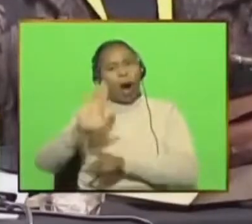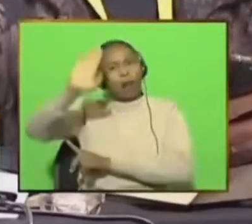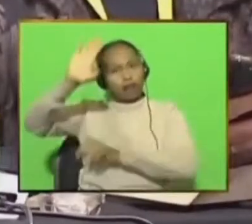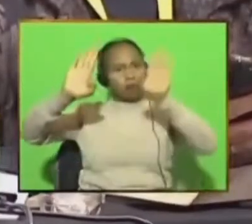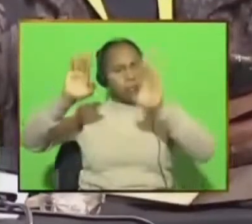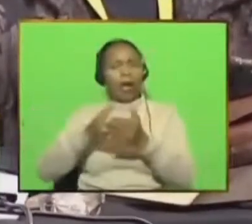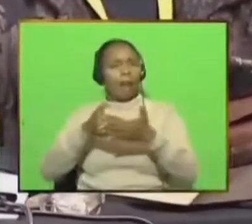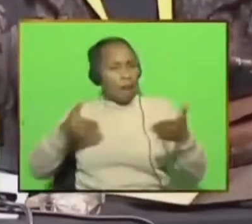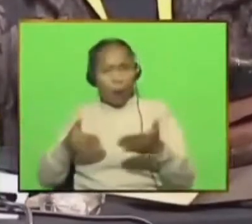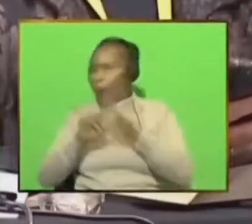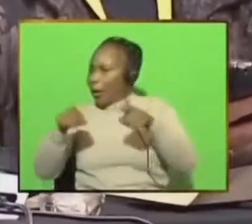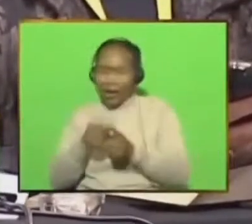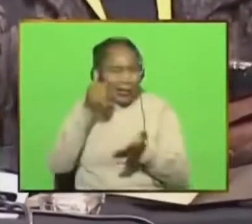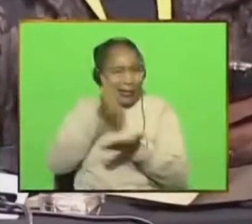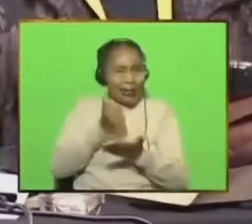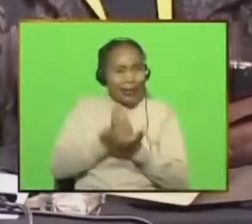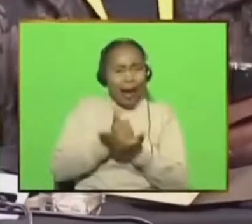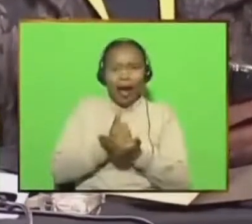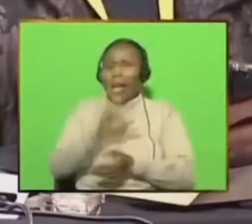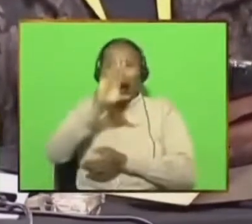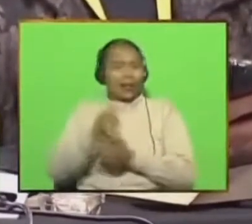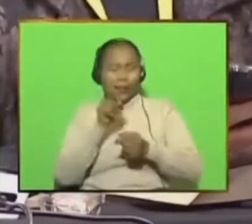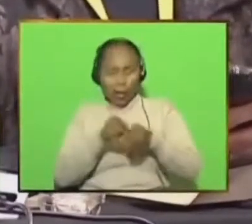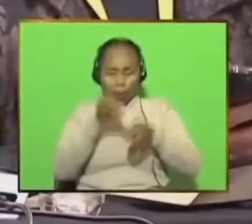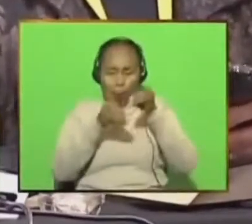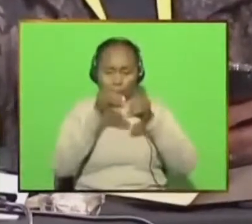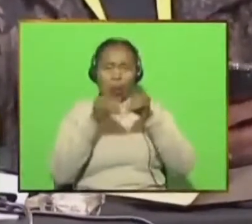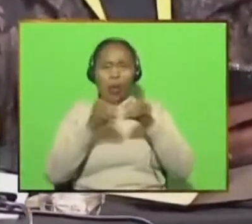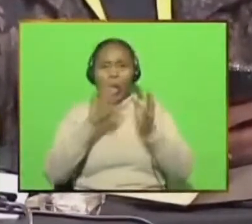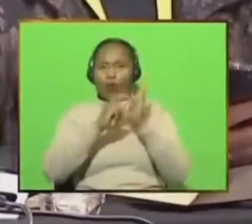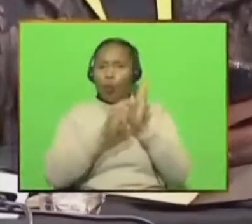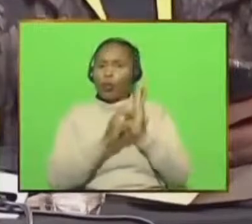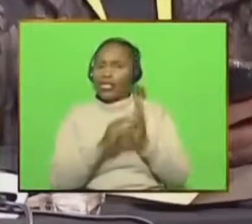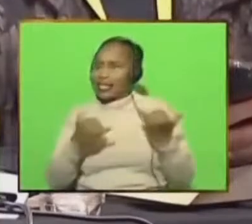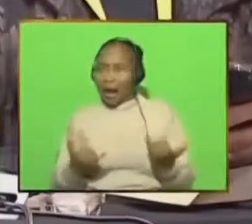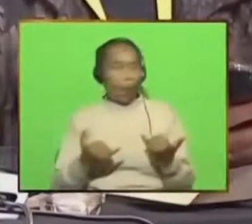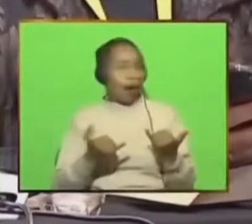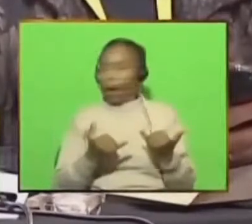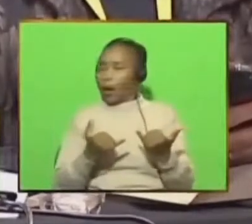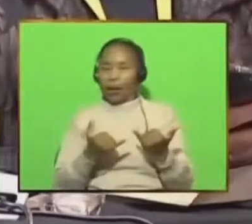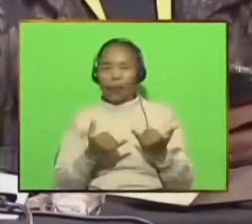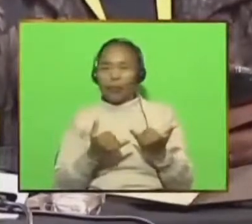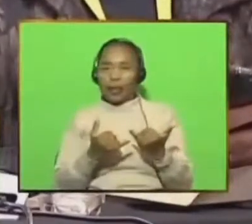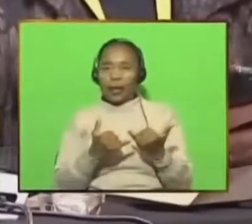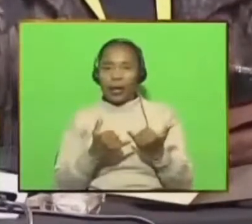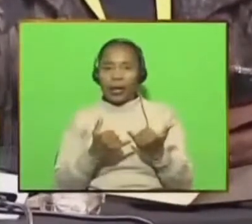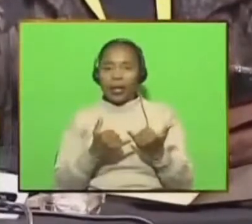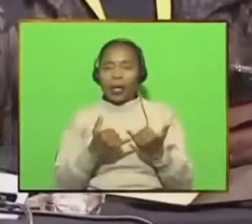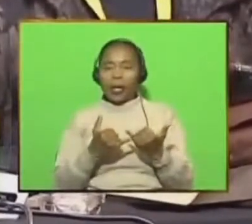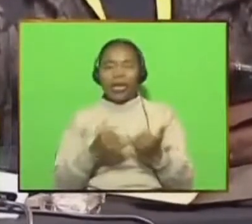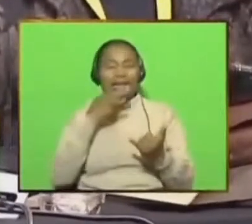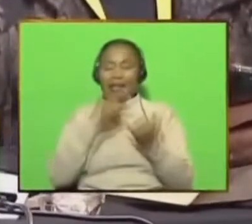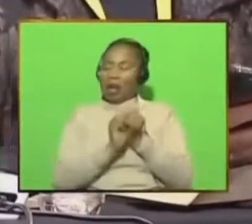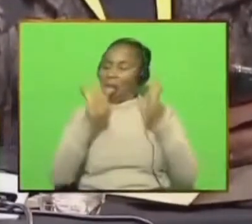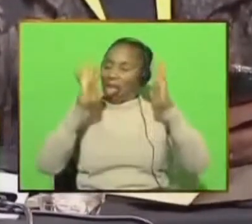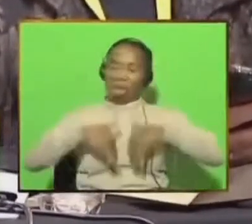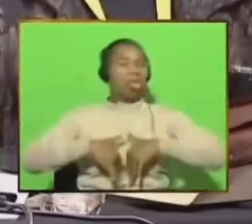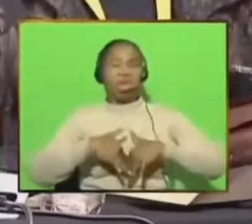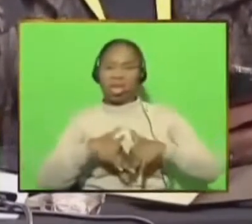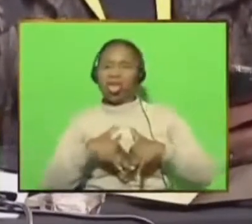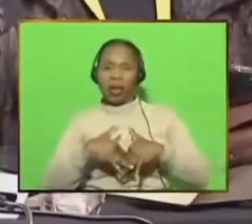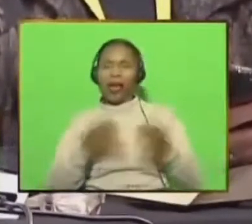essentially want to amend rules which were approved by the Chief Justice on the 27th of May.